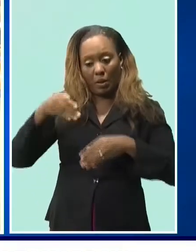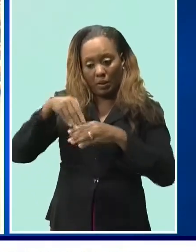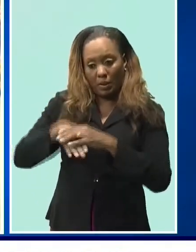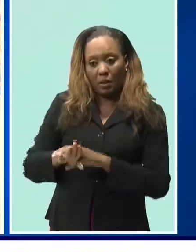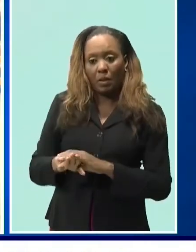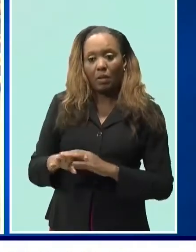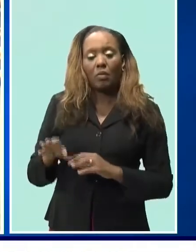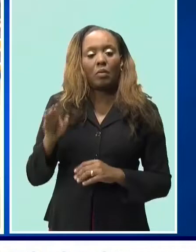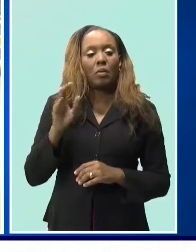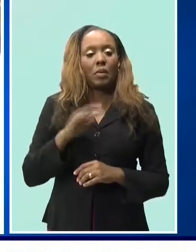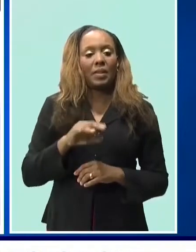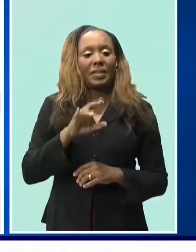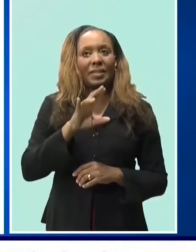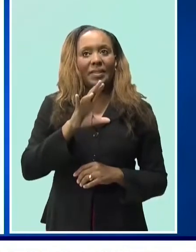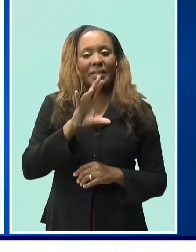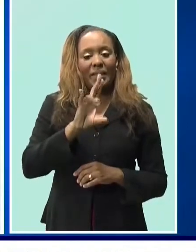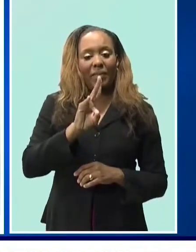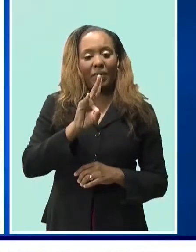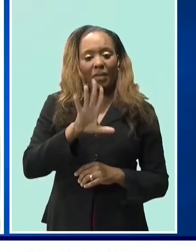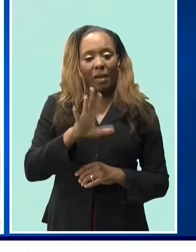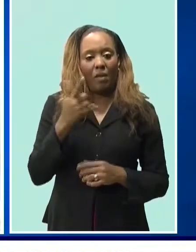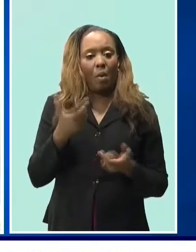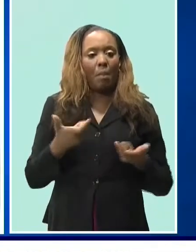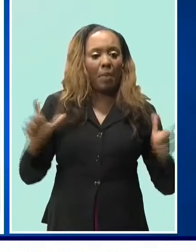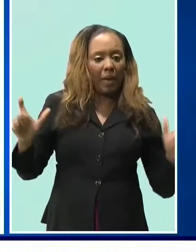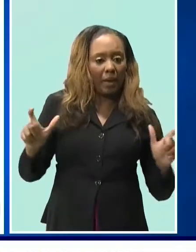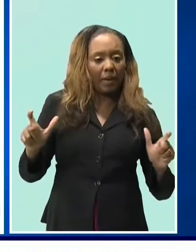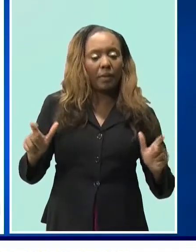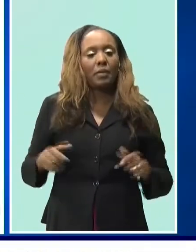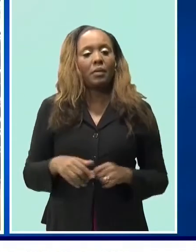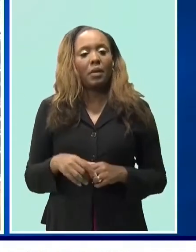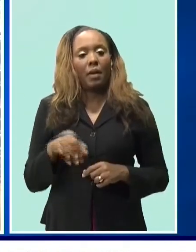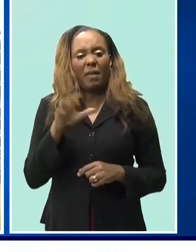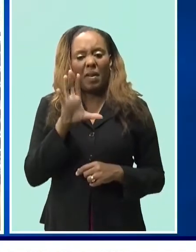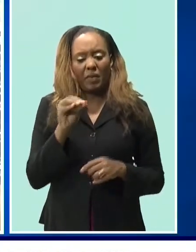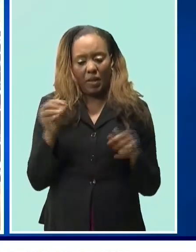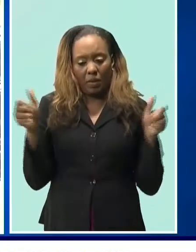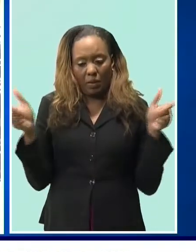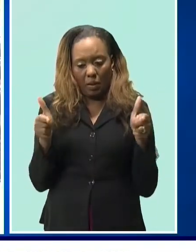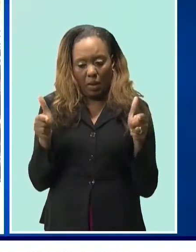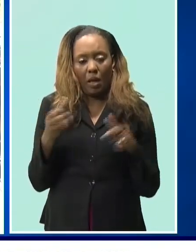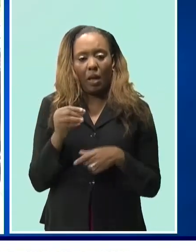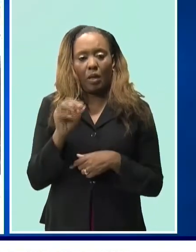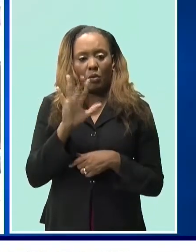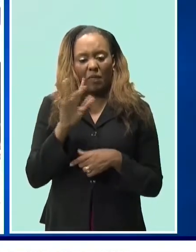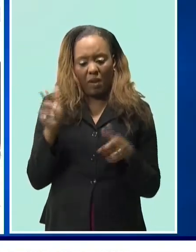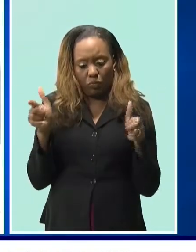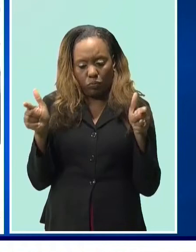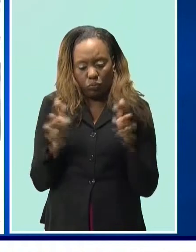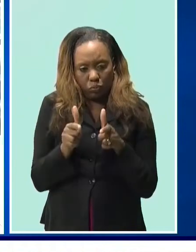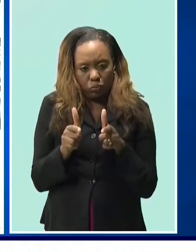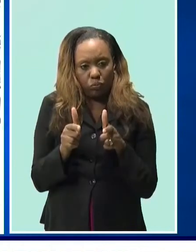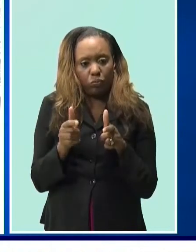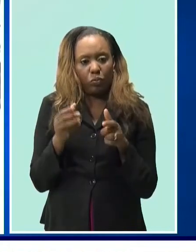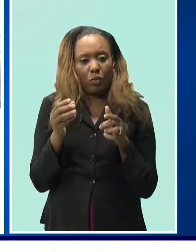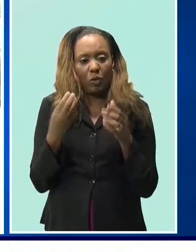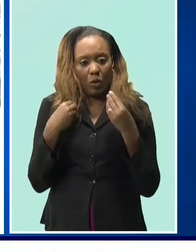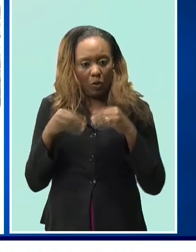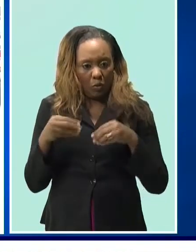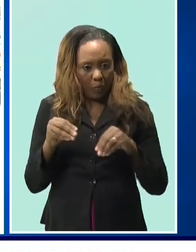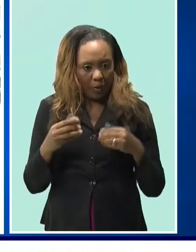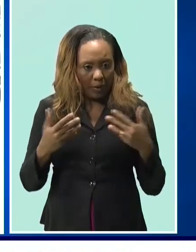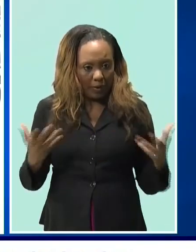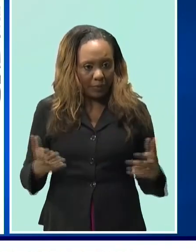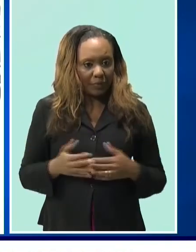be 75 for mega supermarkets, 50 in the large, and 25 in the smaller stores. Lisa